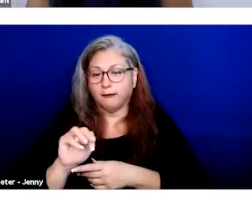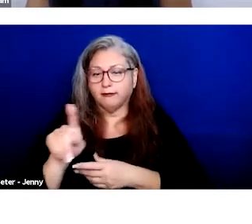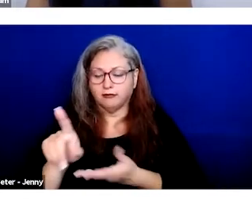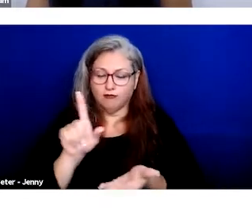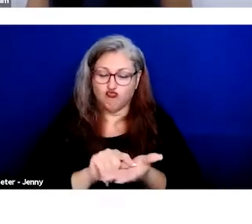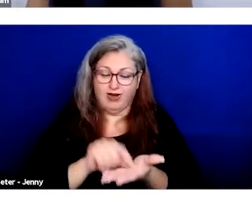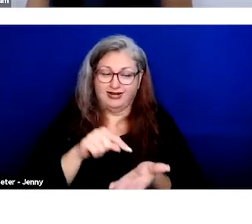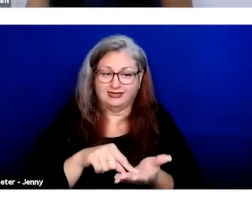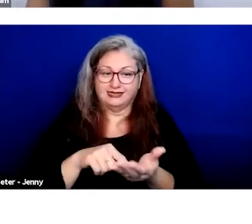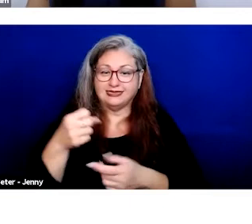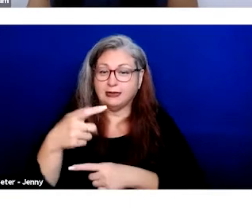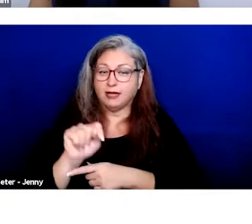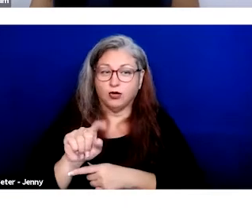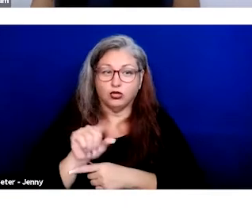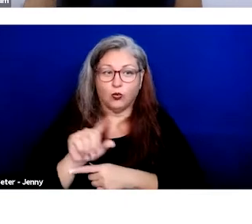September 2020.